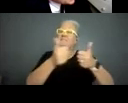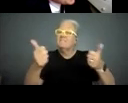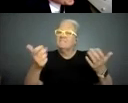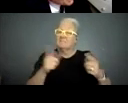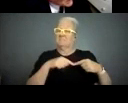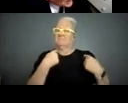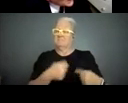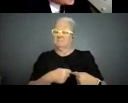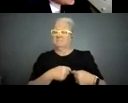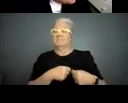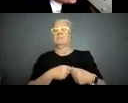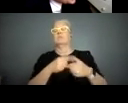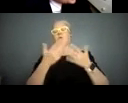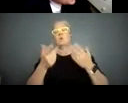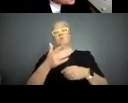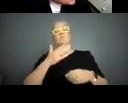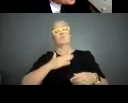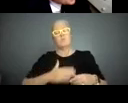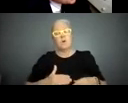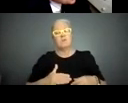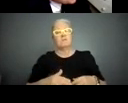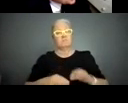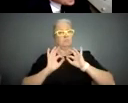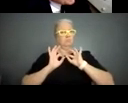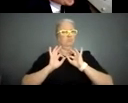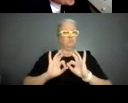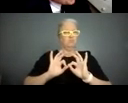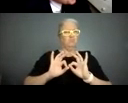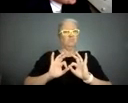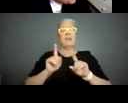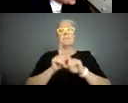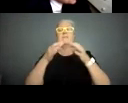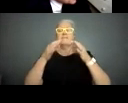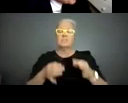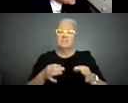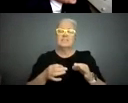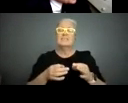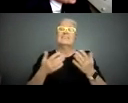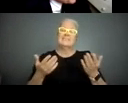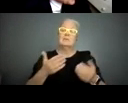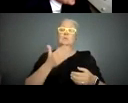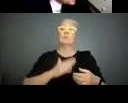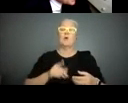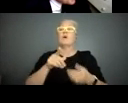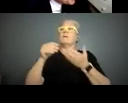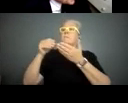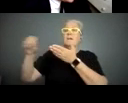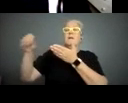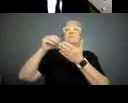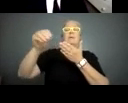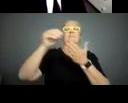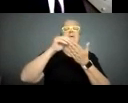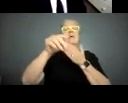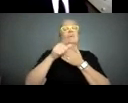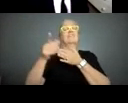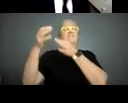then it's about really guaranteeing that the jobs are done by people who are paid to do them. But either way,